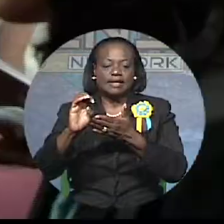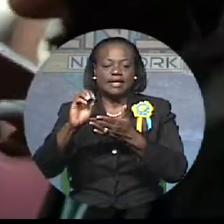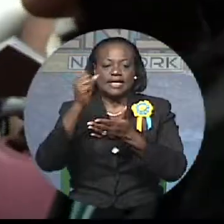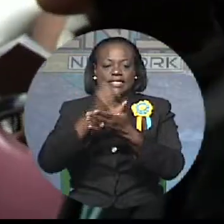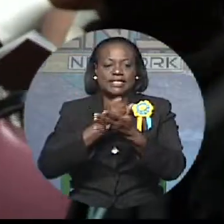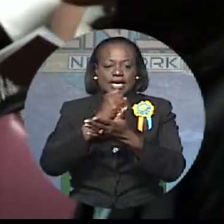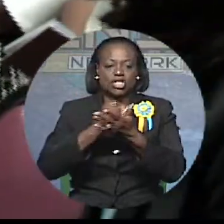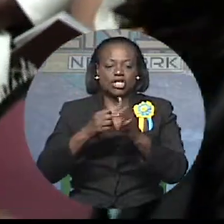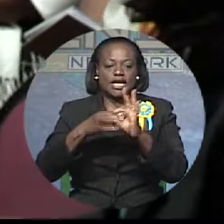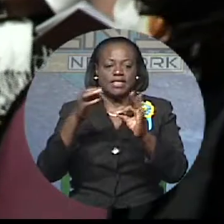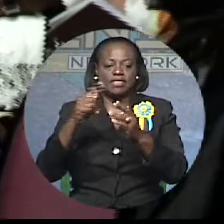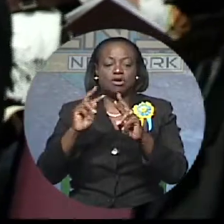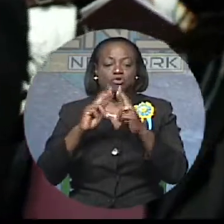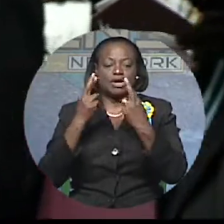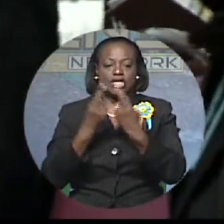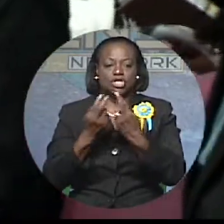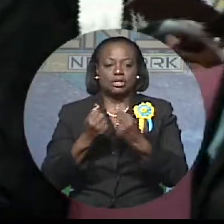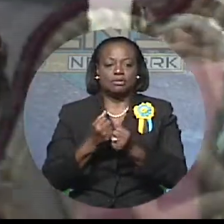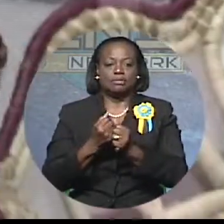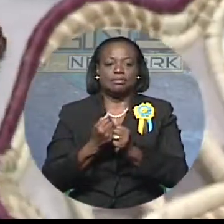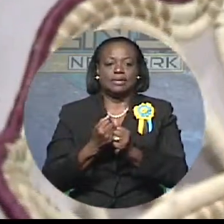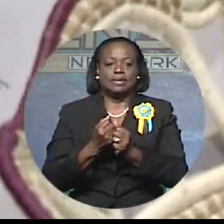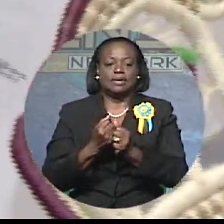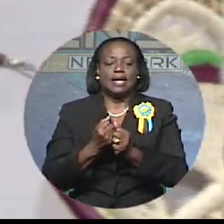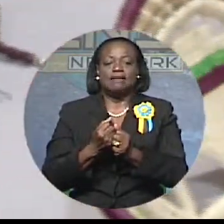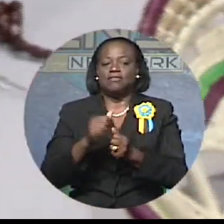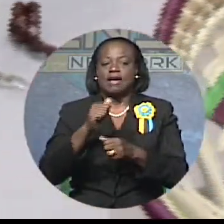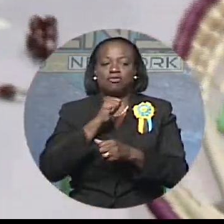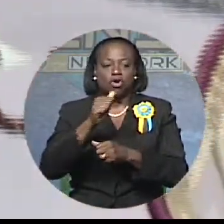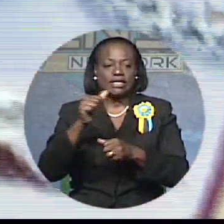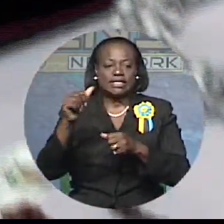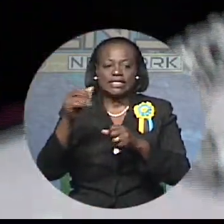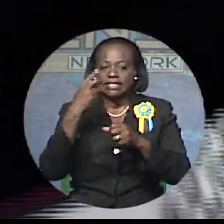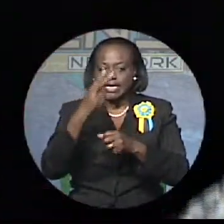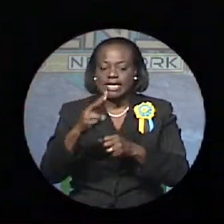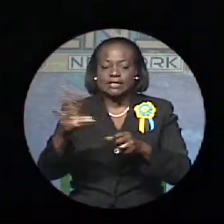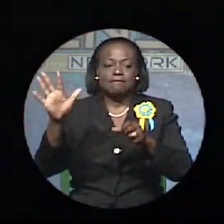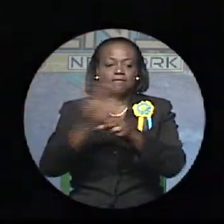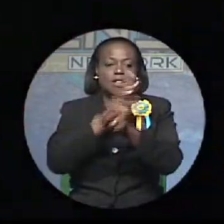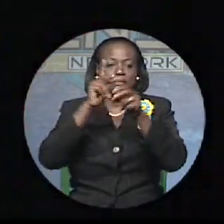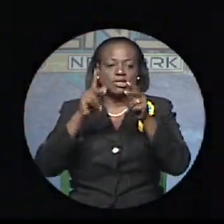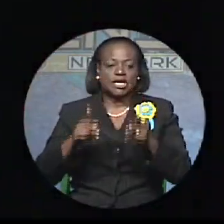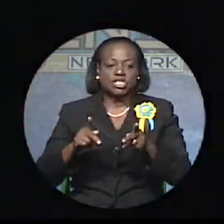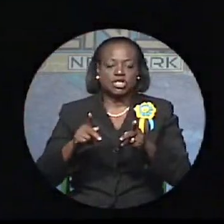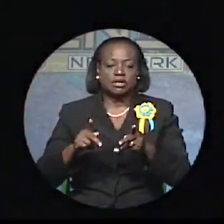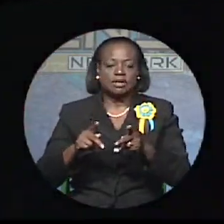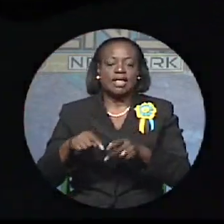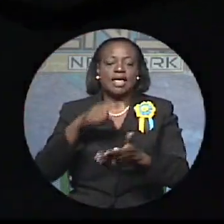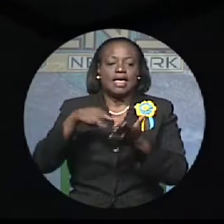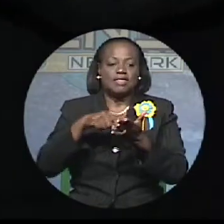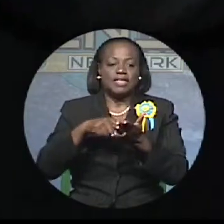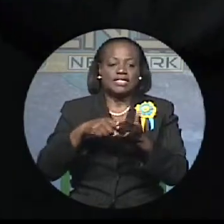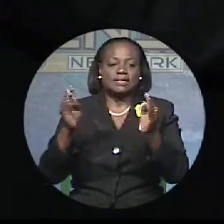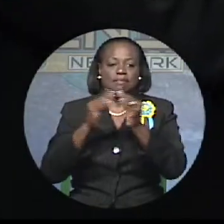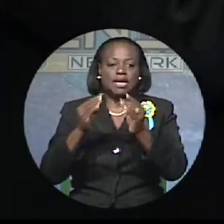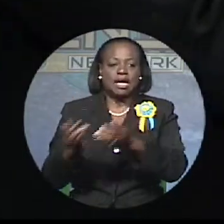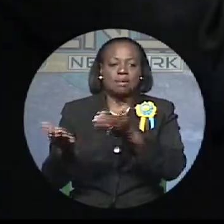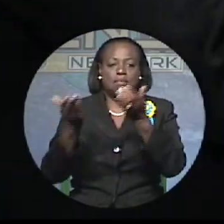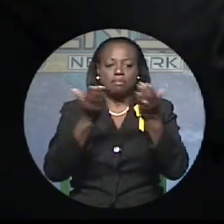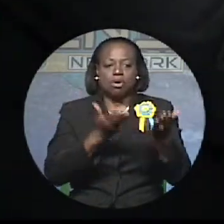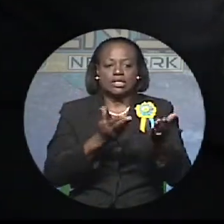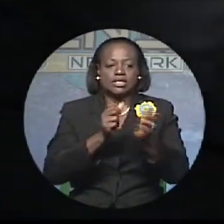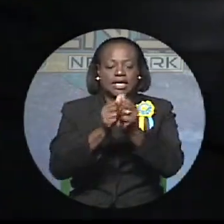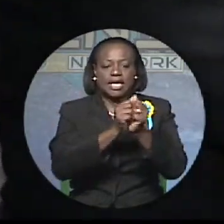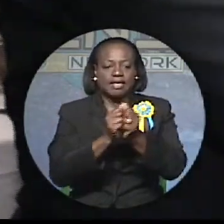point has not seen its true potential. The UNESCO-sponsored workshop, which brought together a handful of local and regional